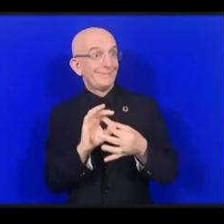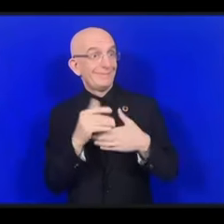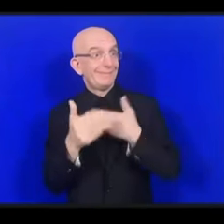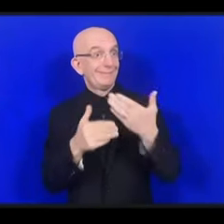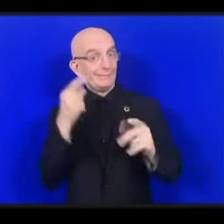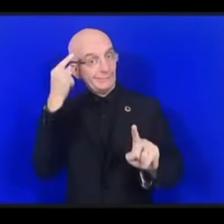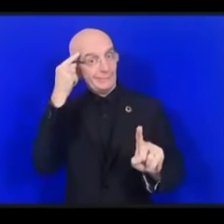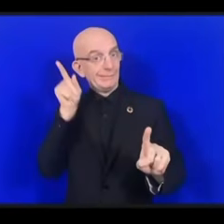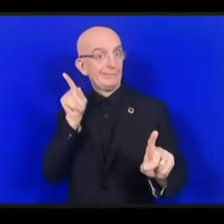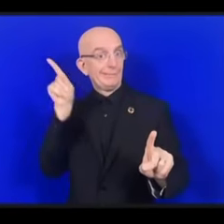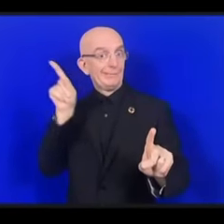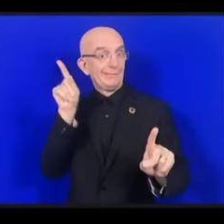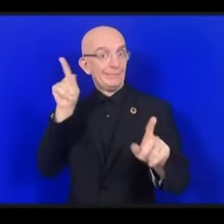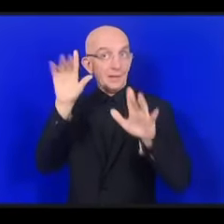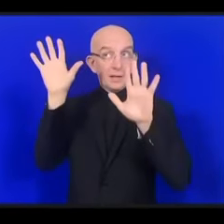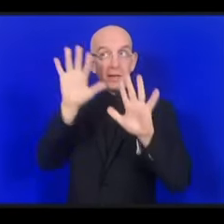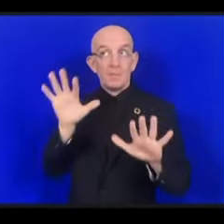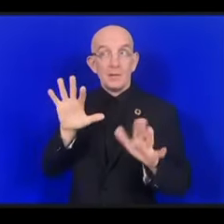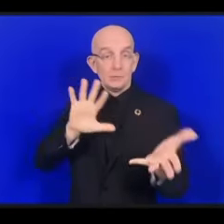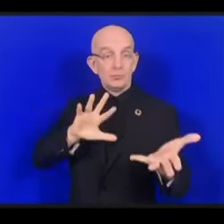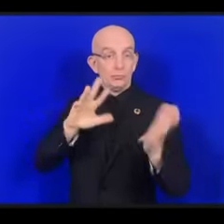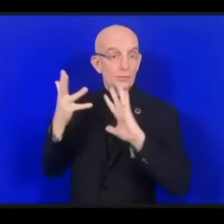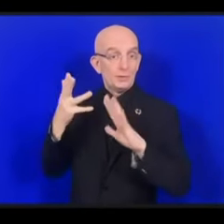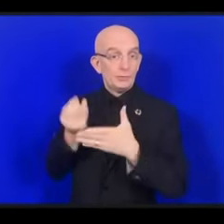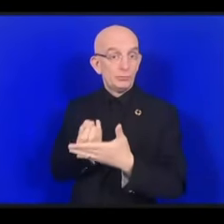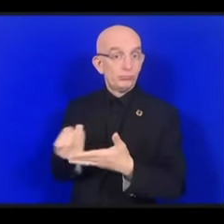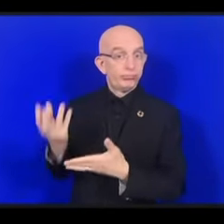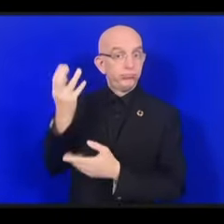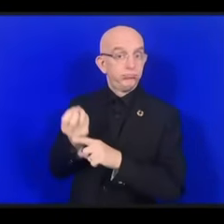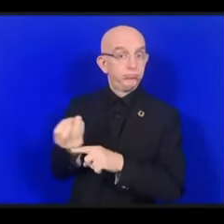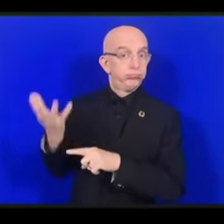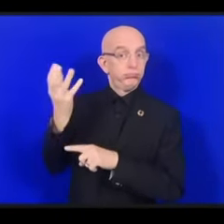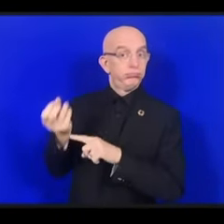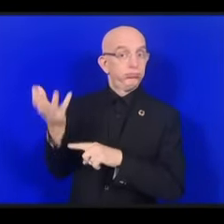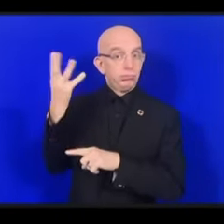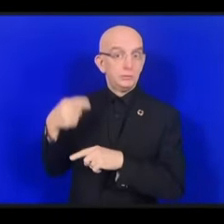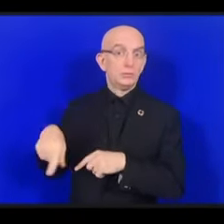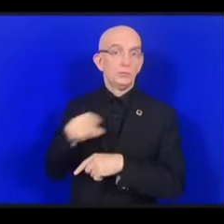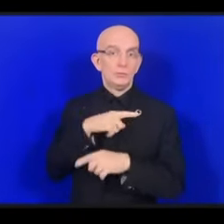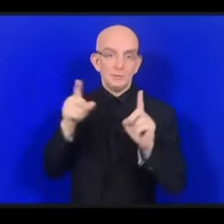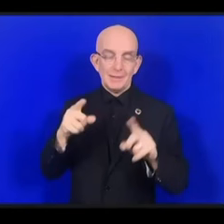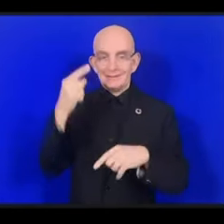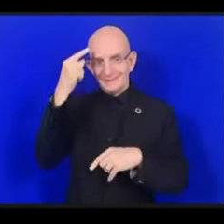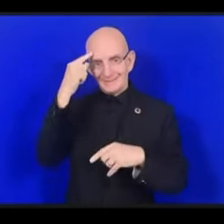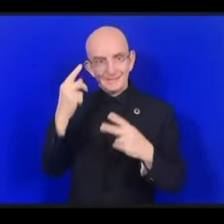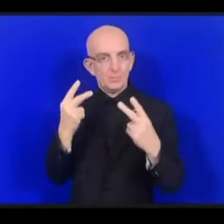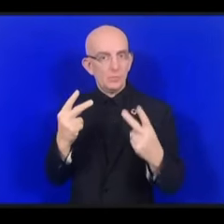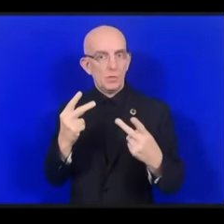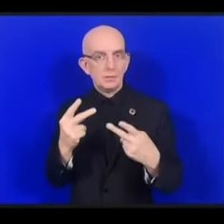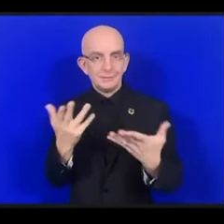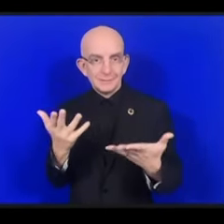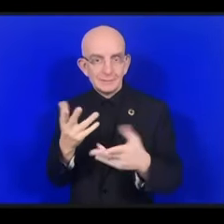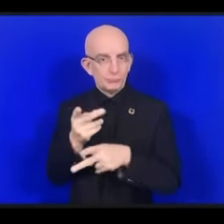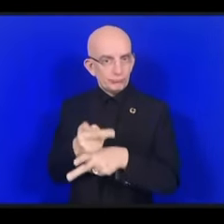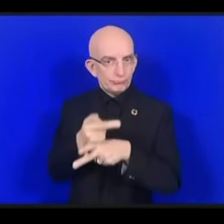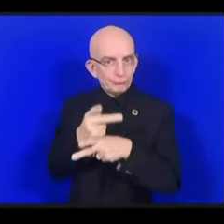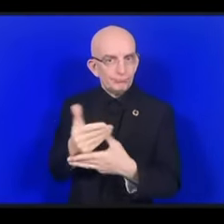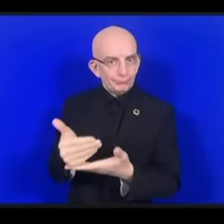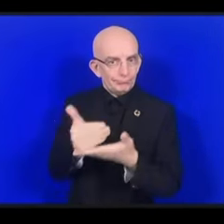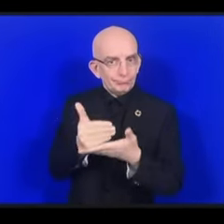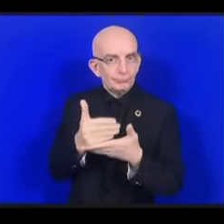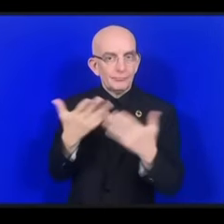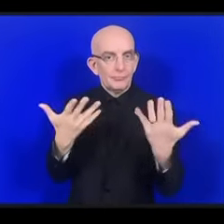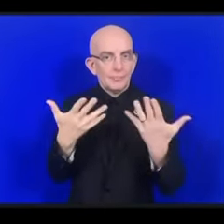south, from losing their homes and heritage. We are now facing major disasters in